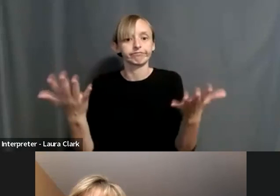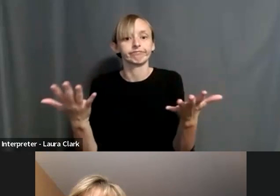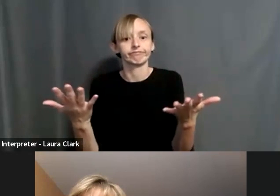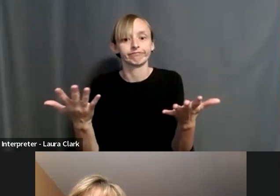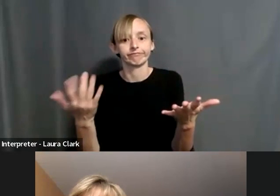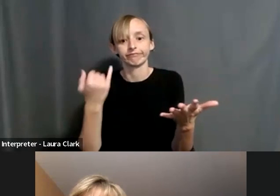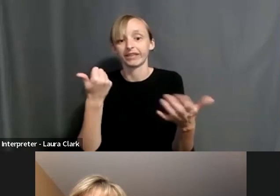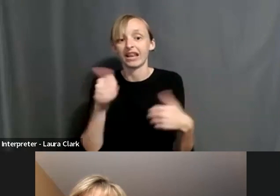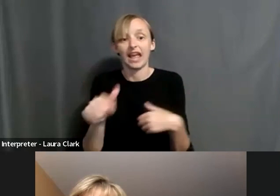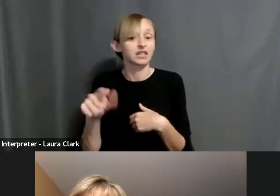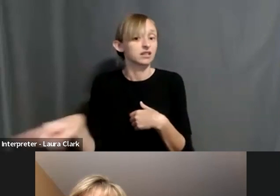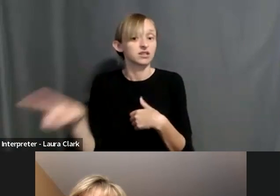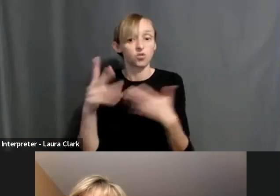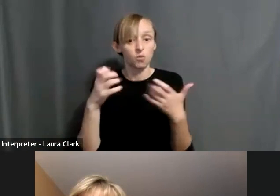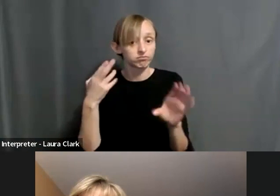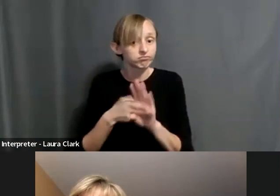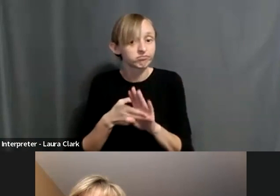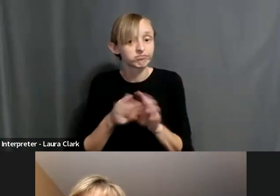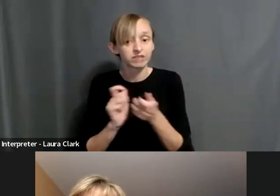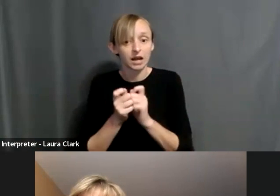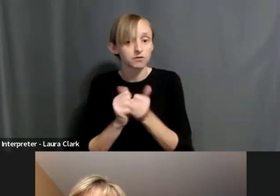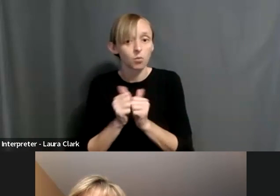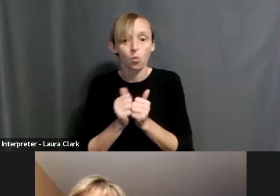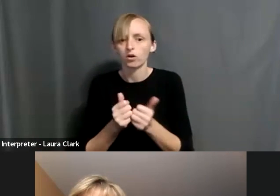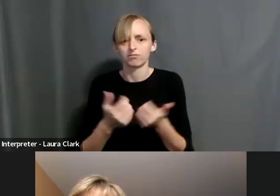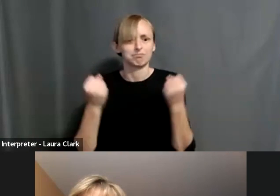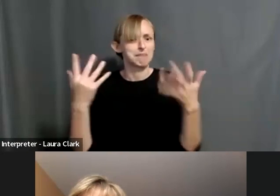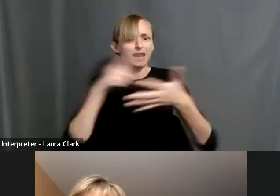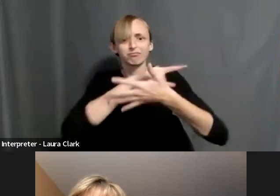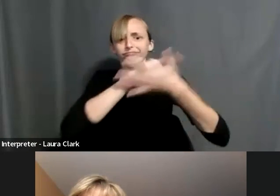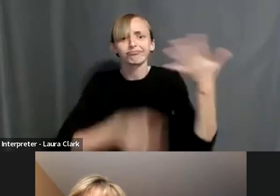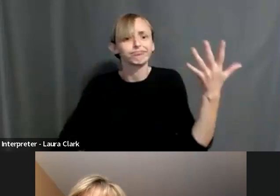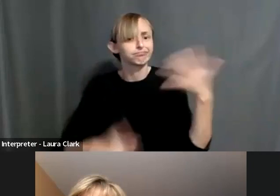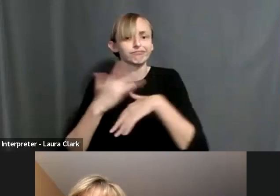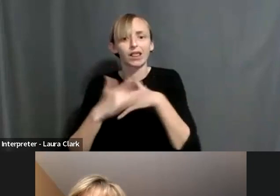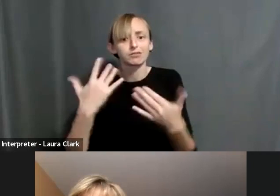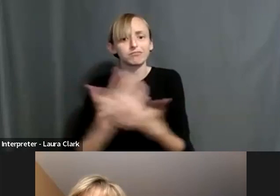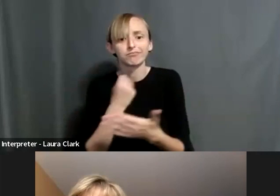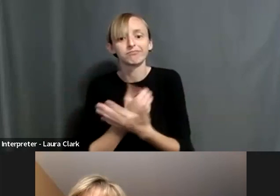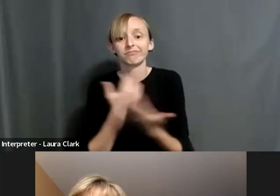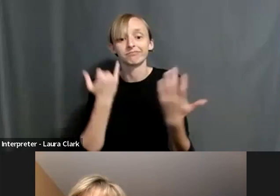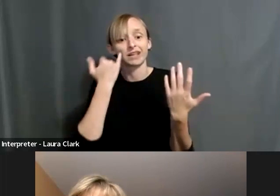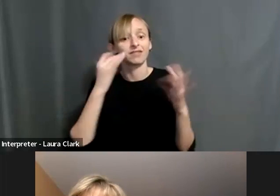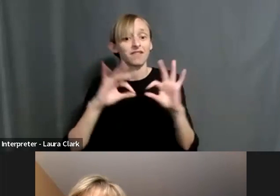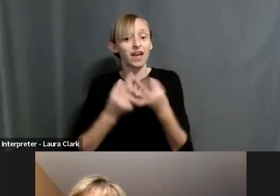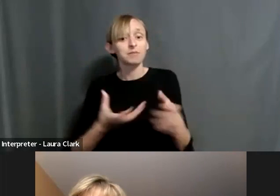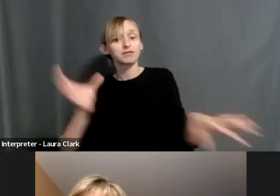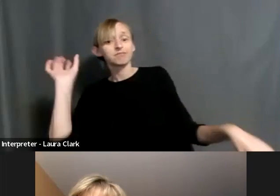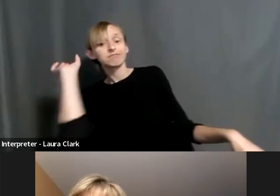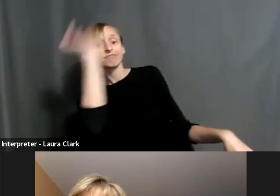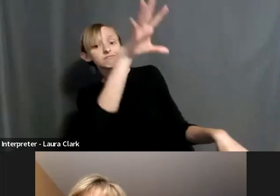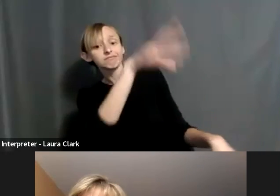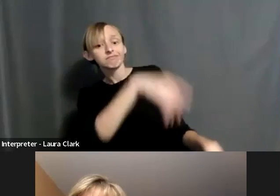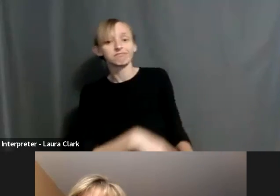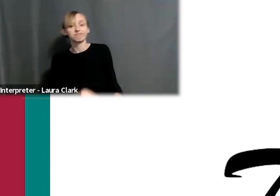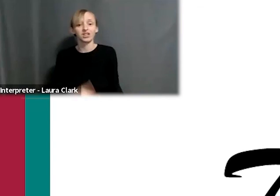anybody to play, and whether that's playing catch with your family out